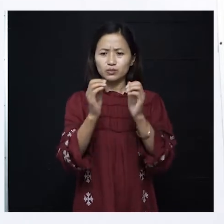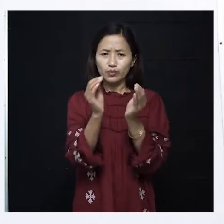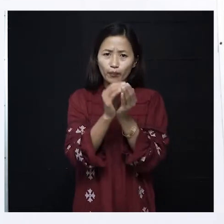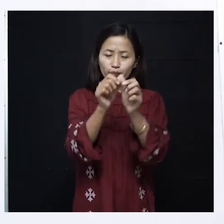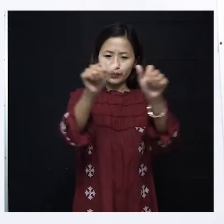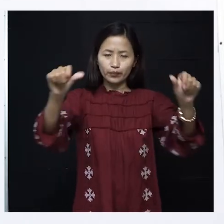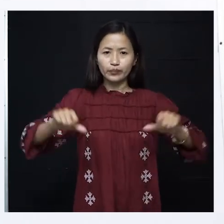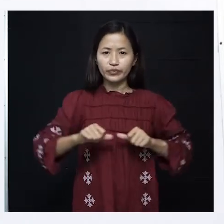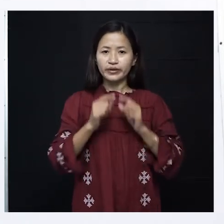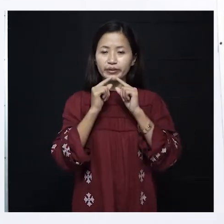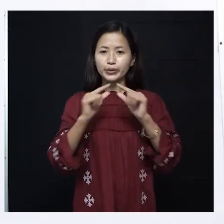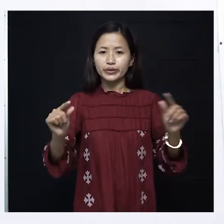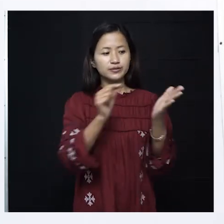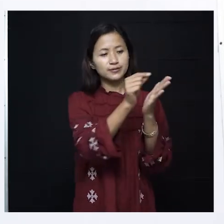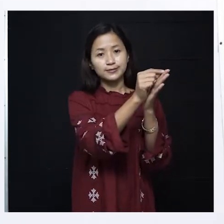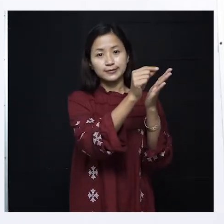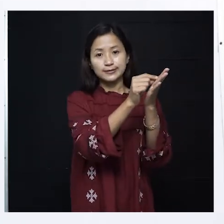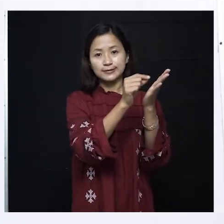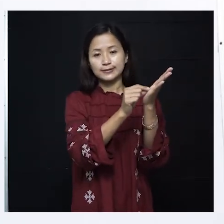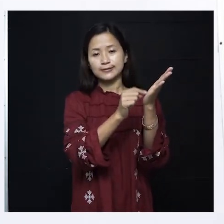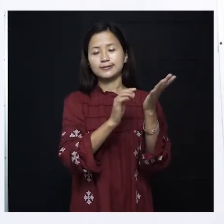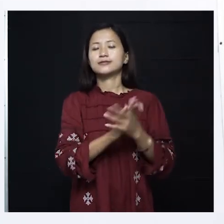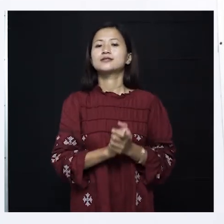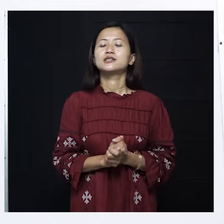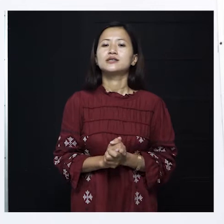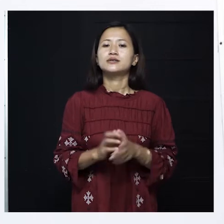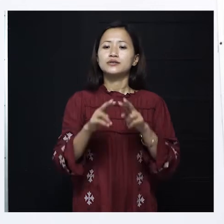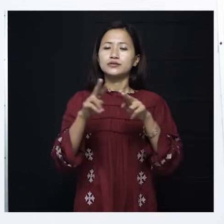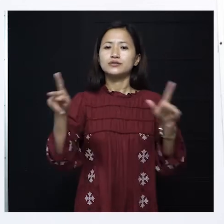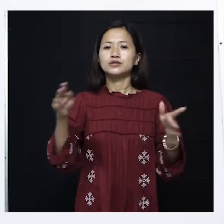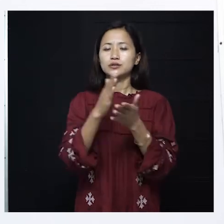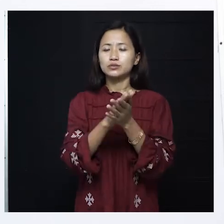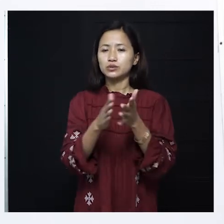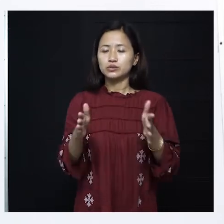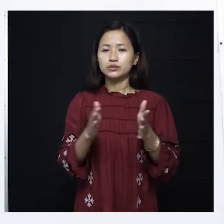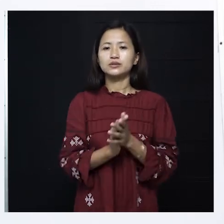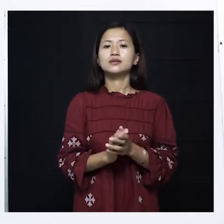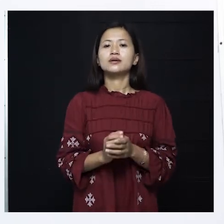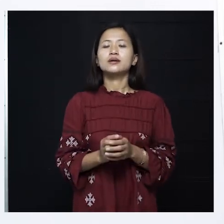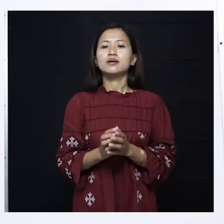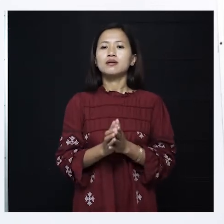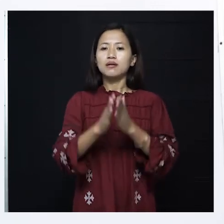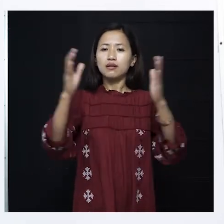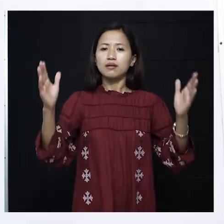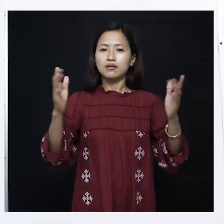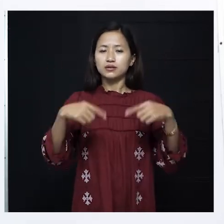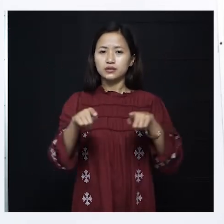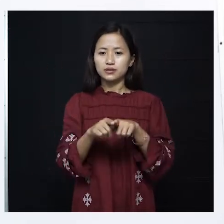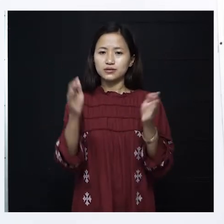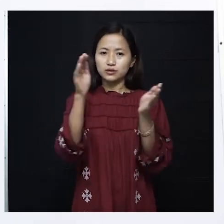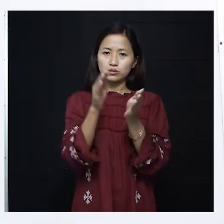in greater detail. Okay, so that is the difference between the large scale and the small